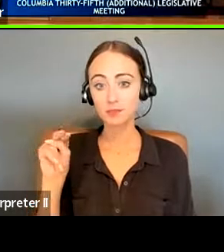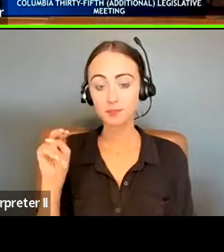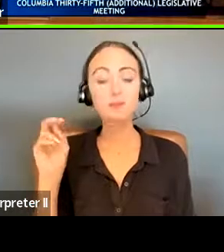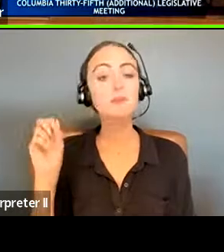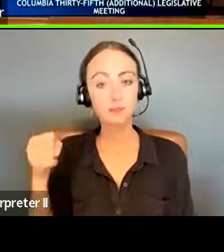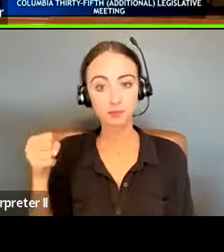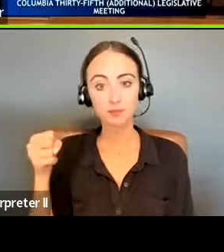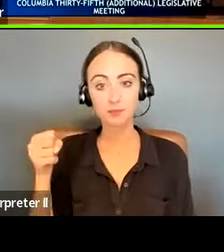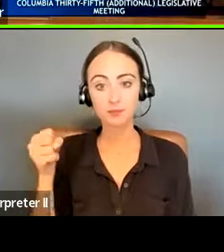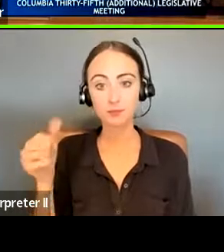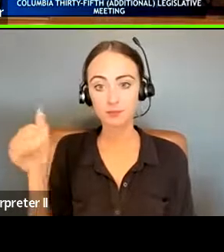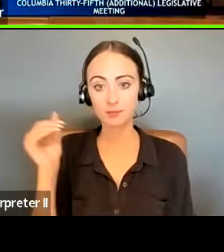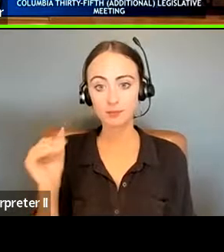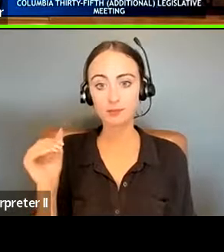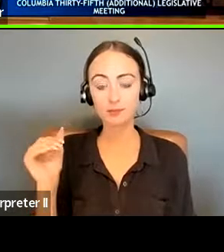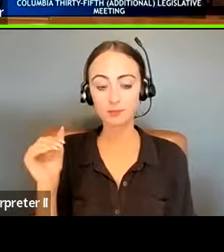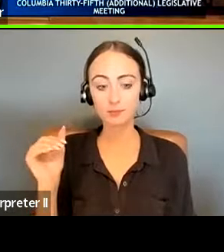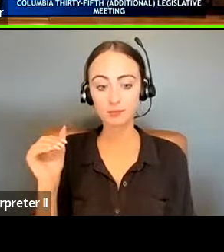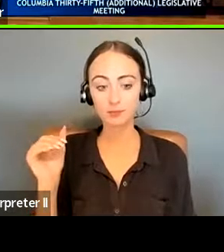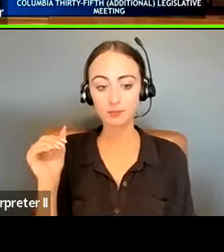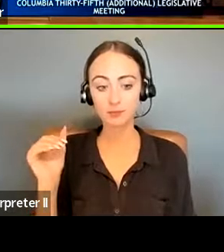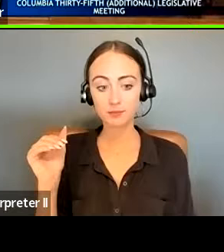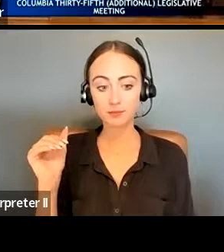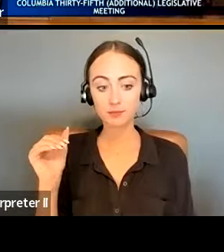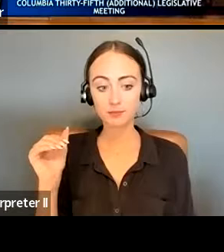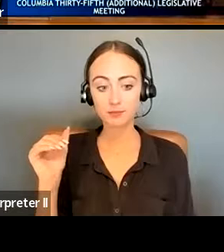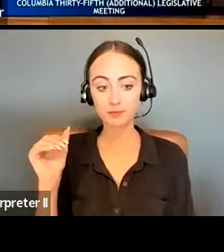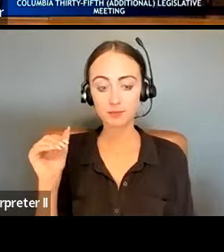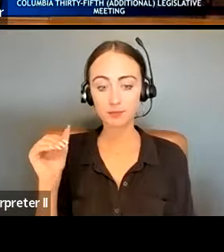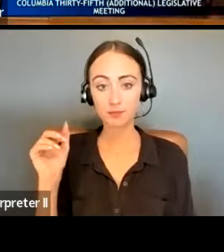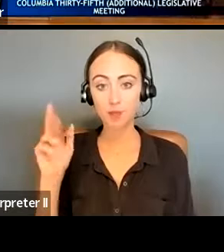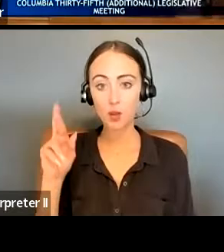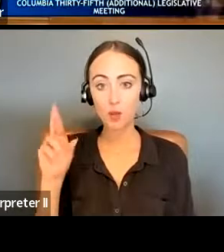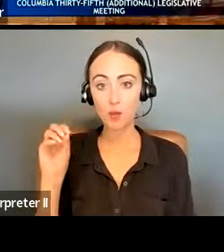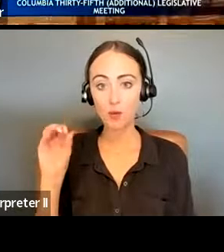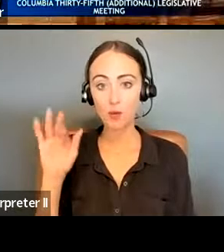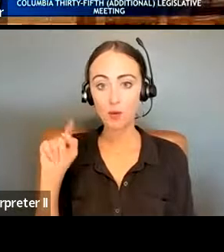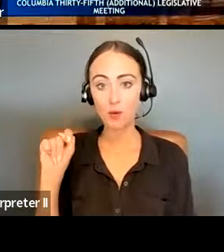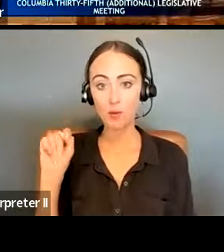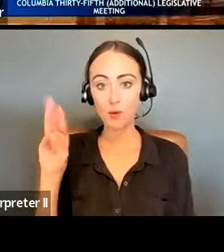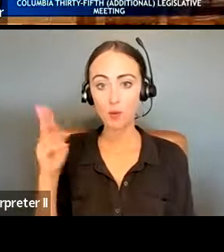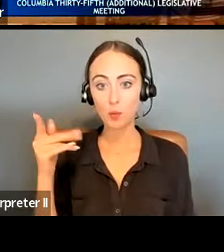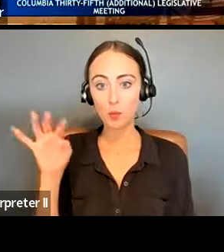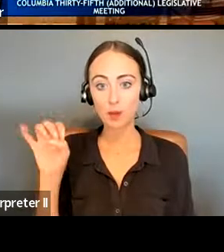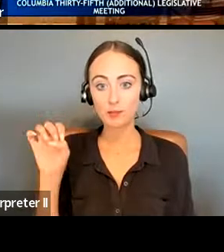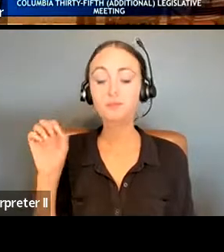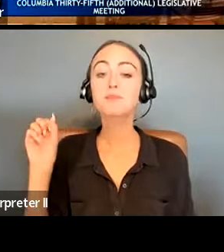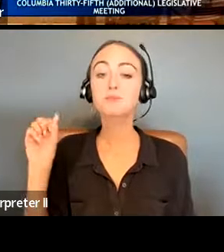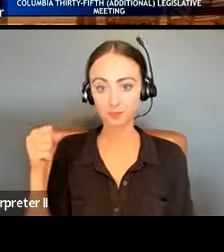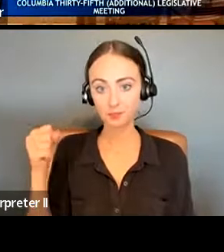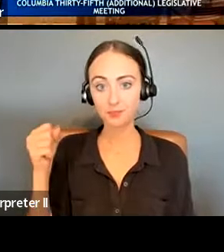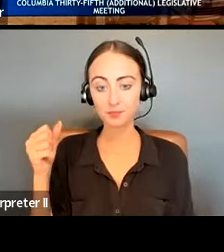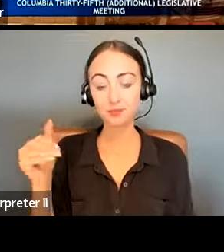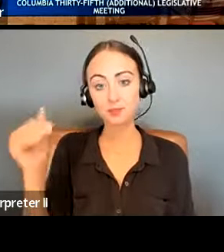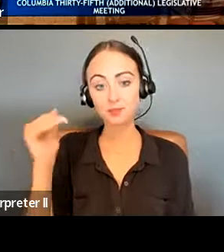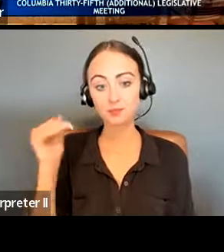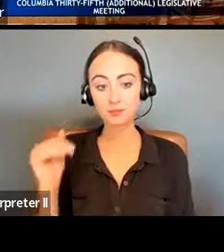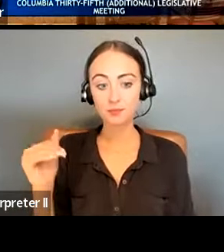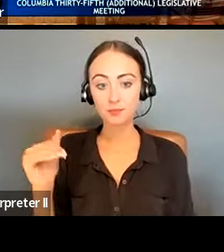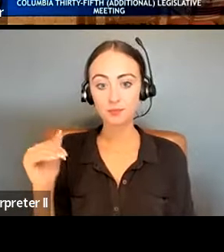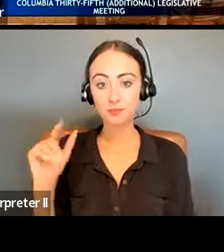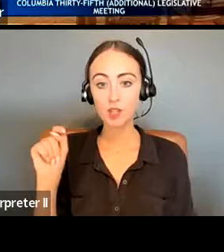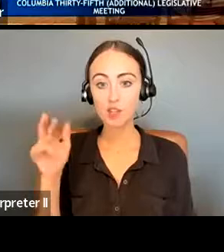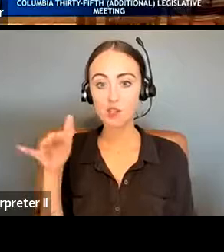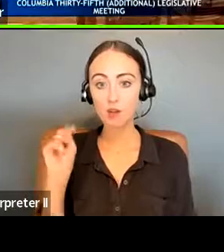Yes. votes yes. Councilmember Robert White. Yes. Councilmember Robert White votes yes. Councilmember